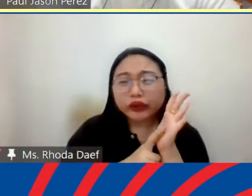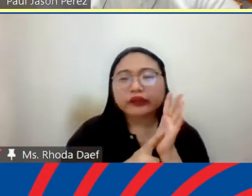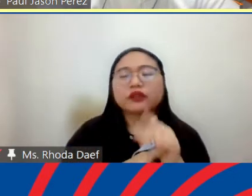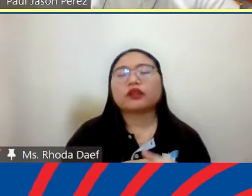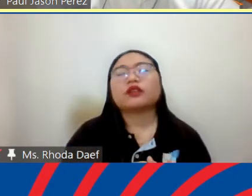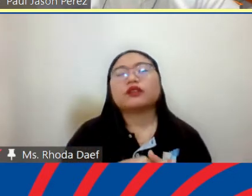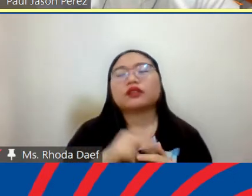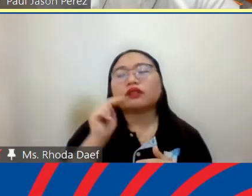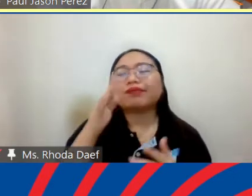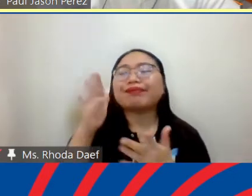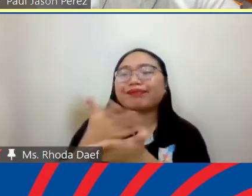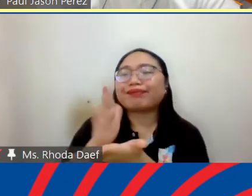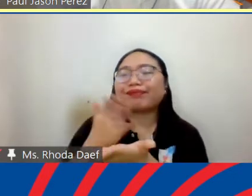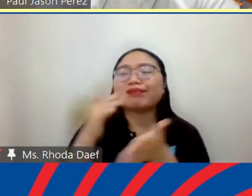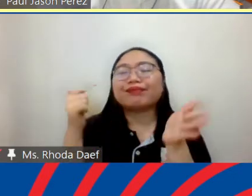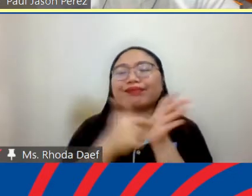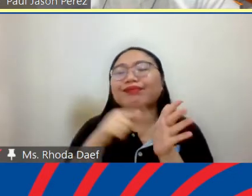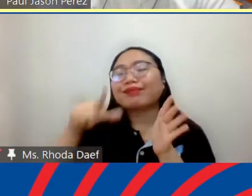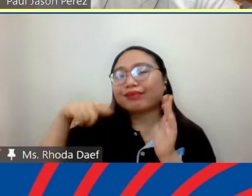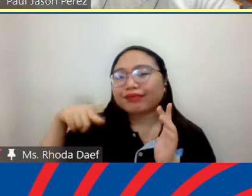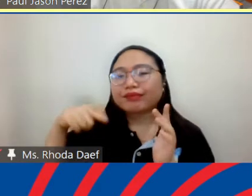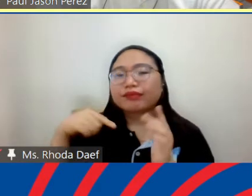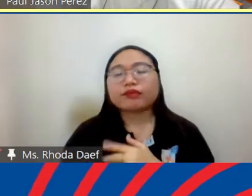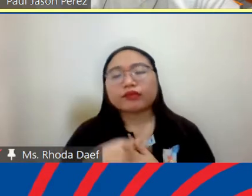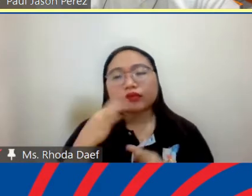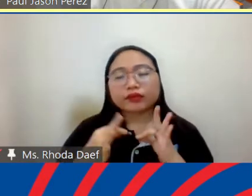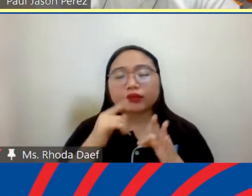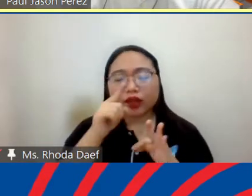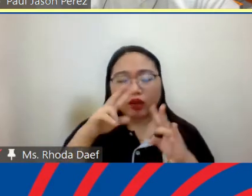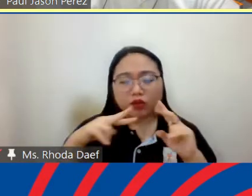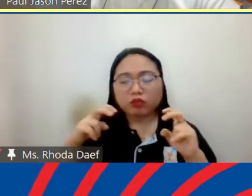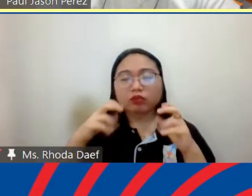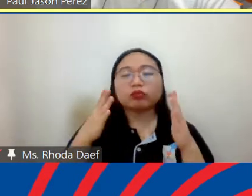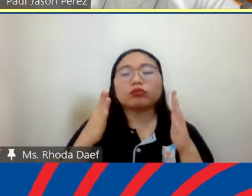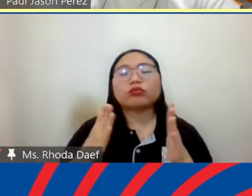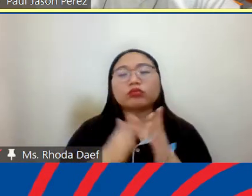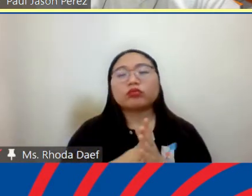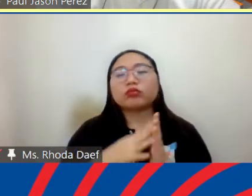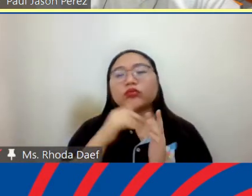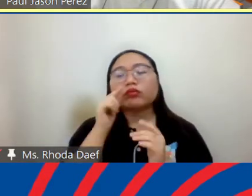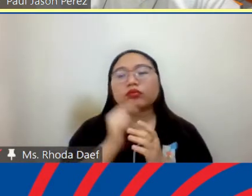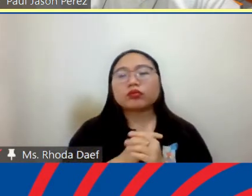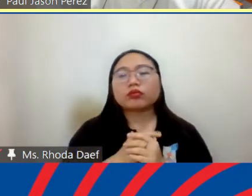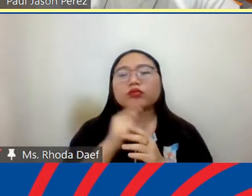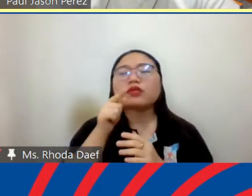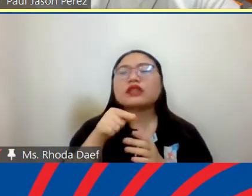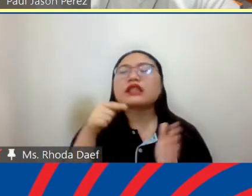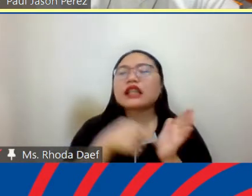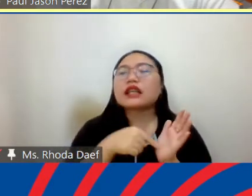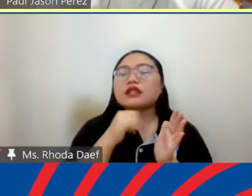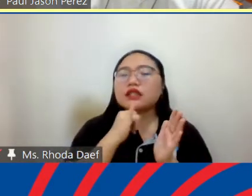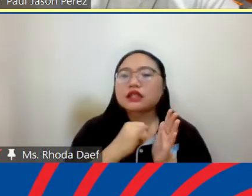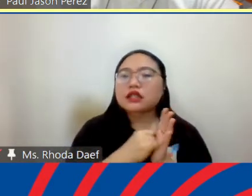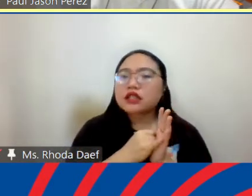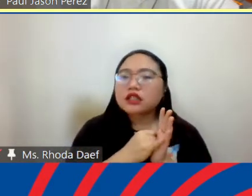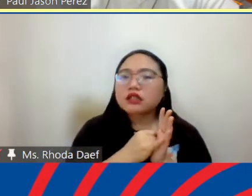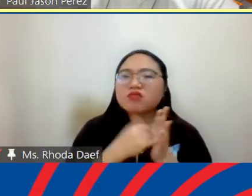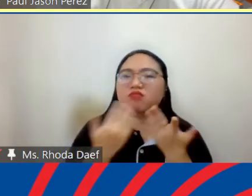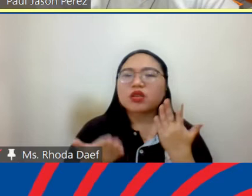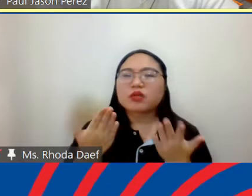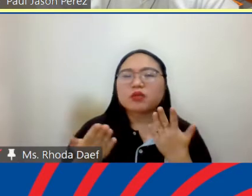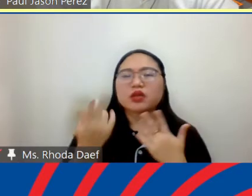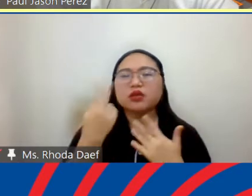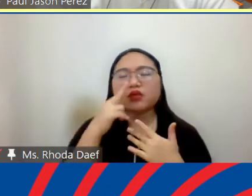No? And if you're a researcher, this is probably, sometimes you may see